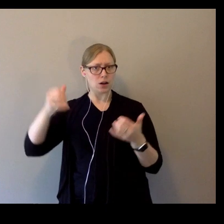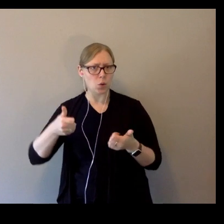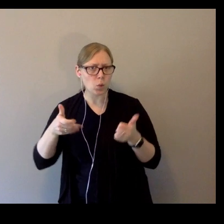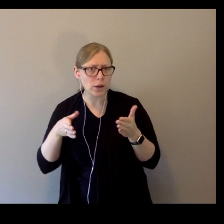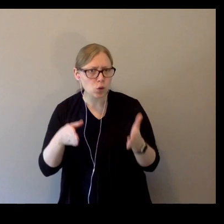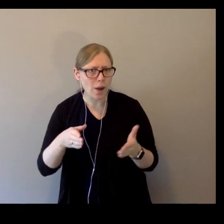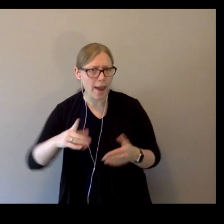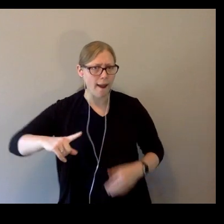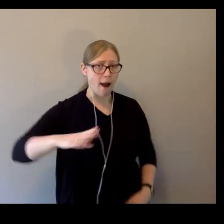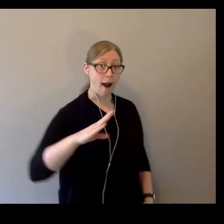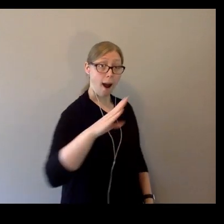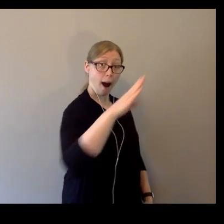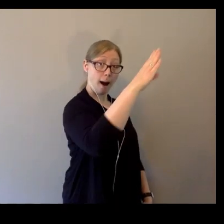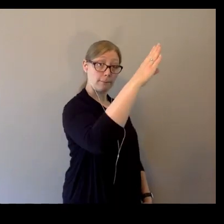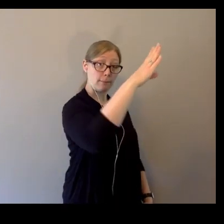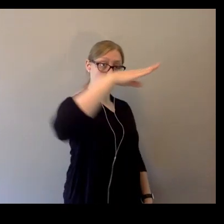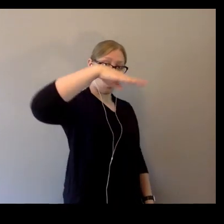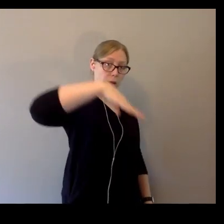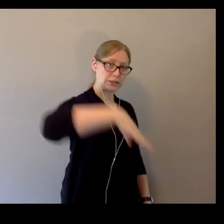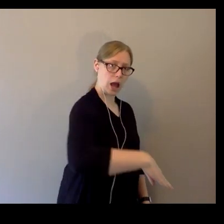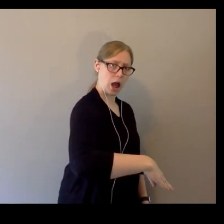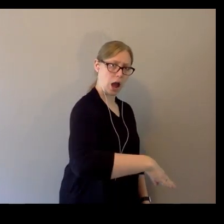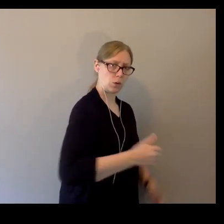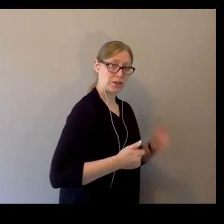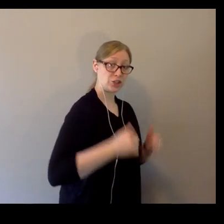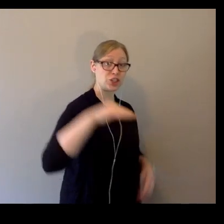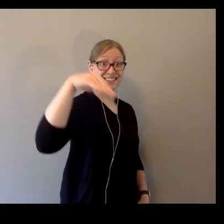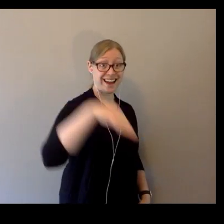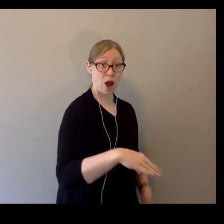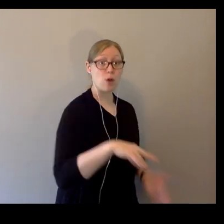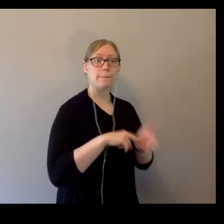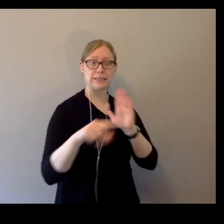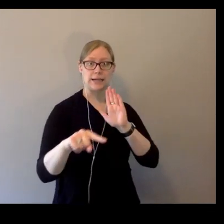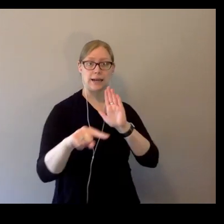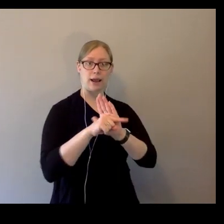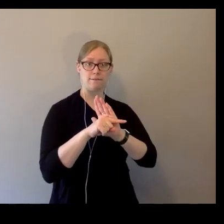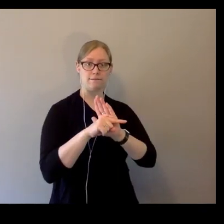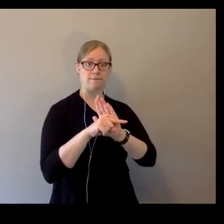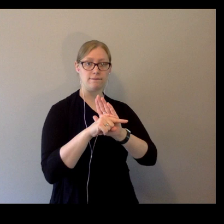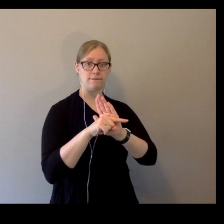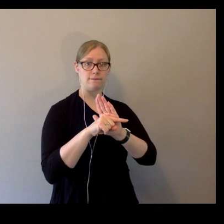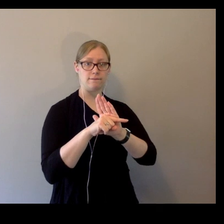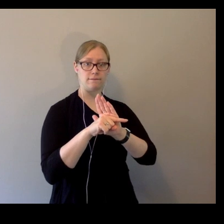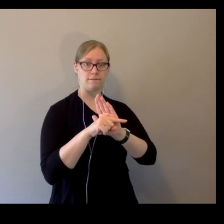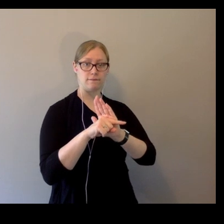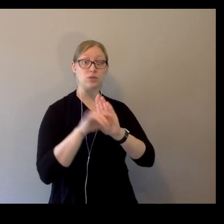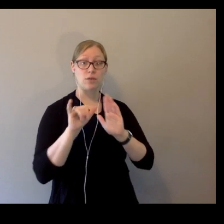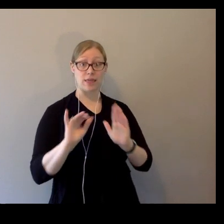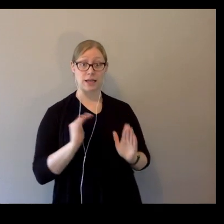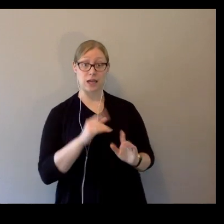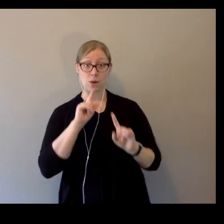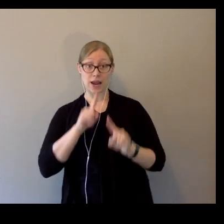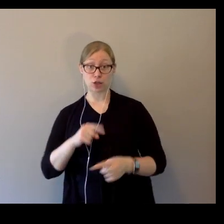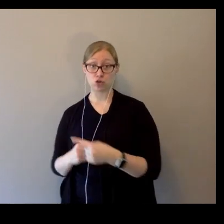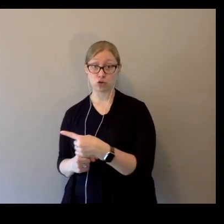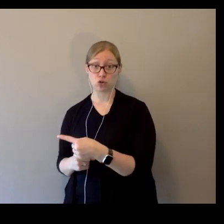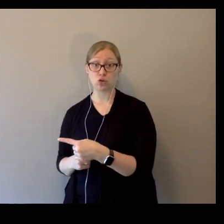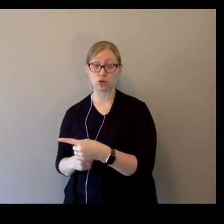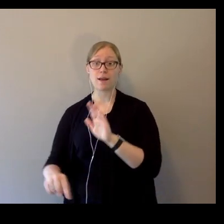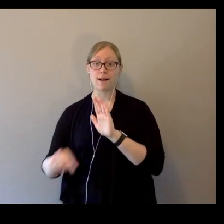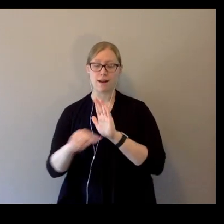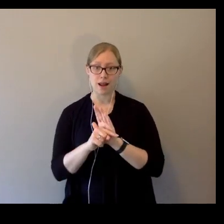this case, it's going to be negative. And so this would be our answer here, would be